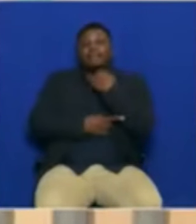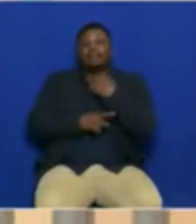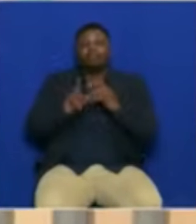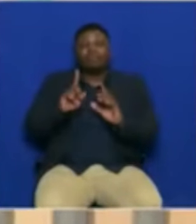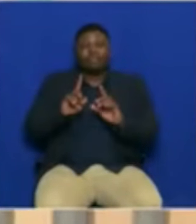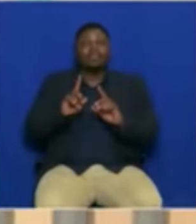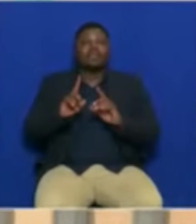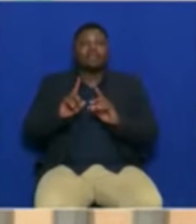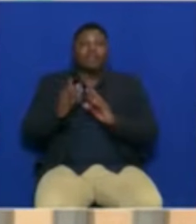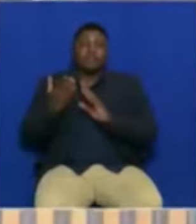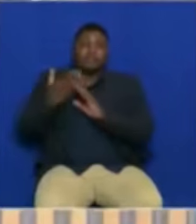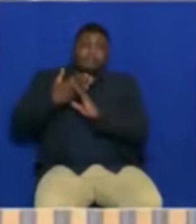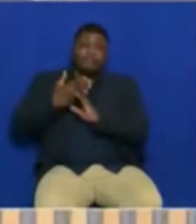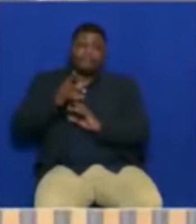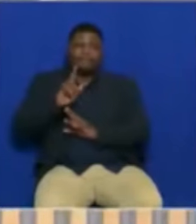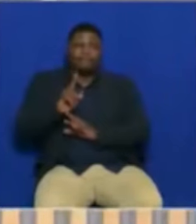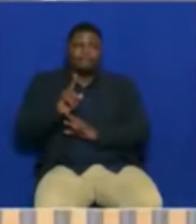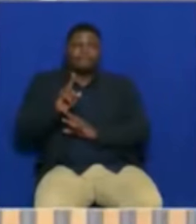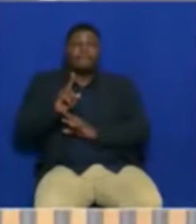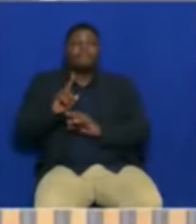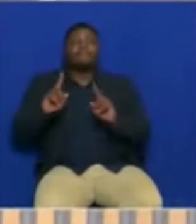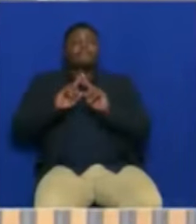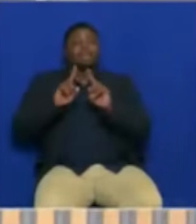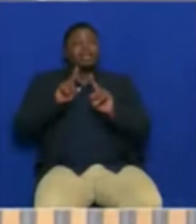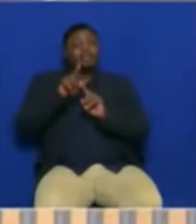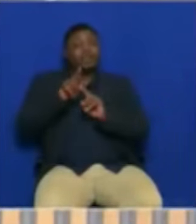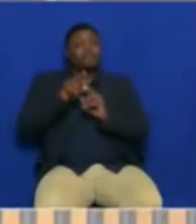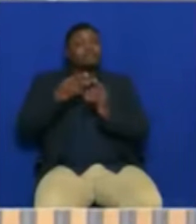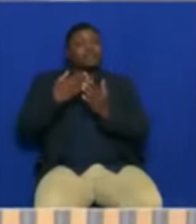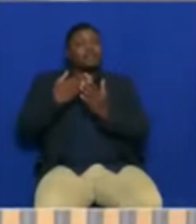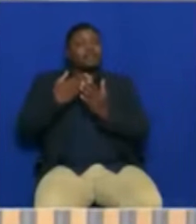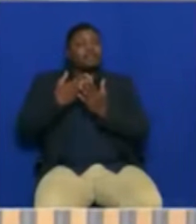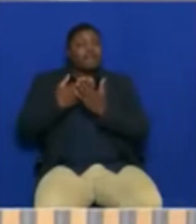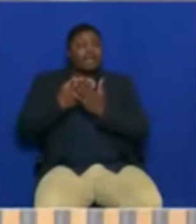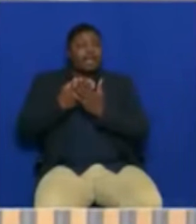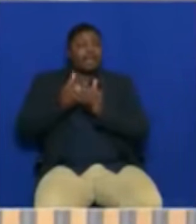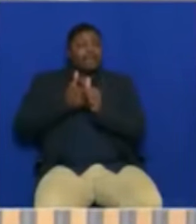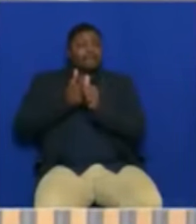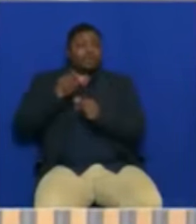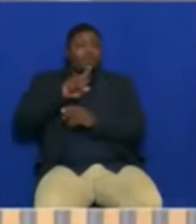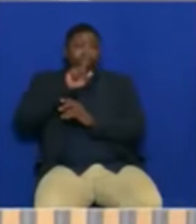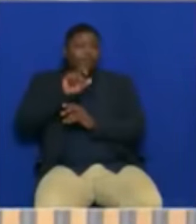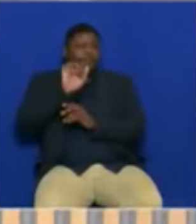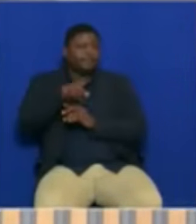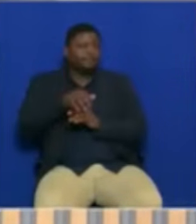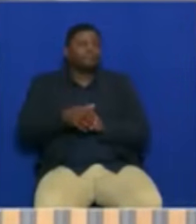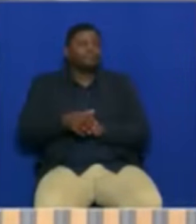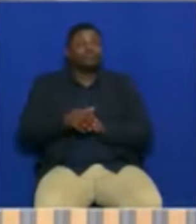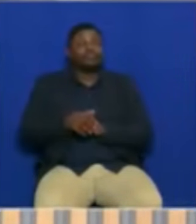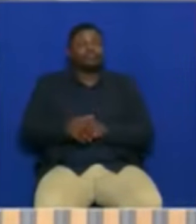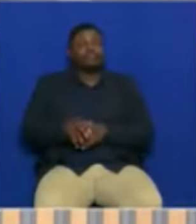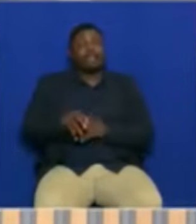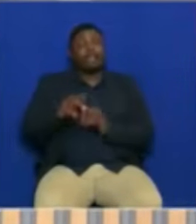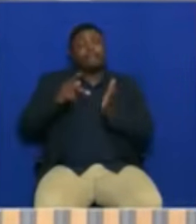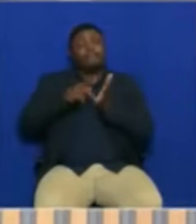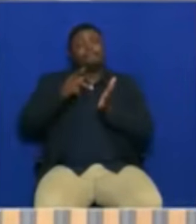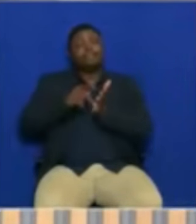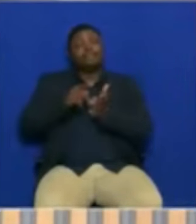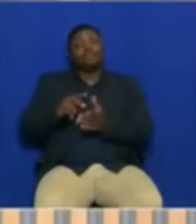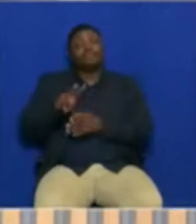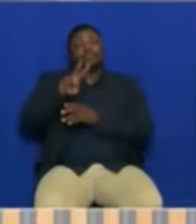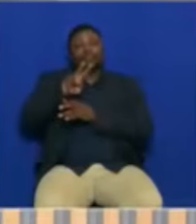for completeness? On the following page, 2380, at paragraph 11.